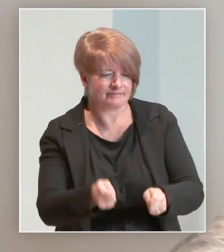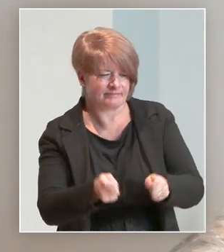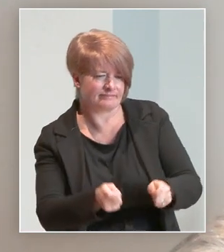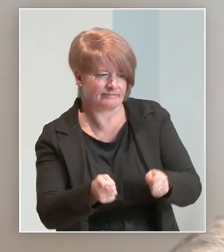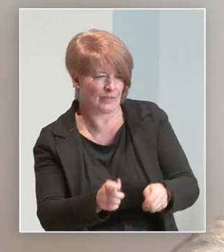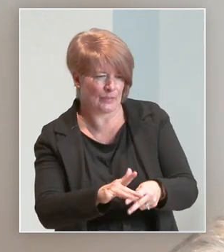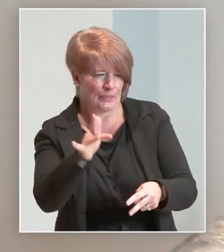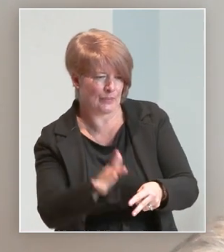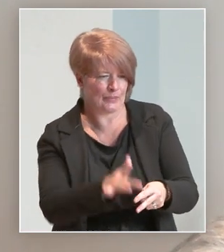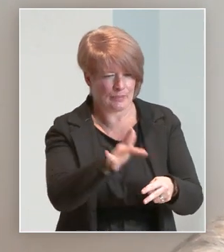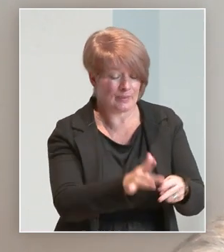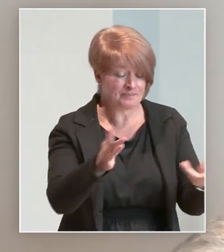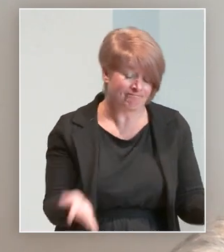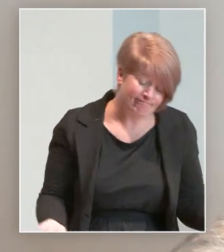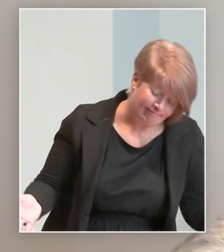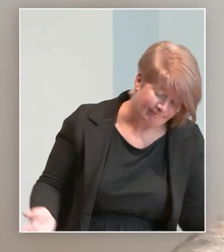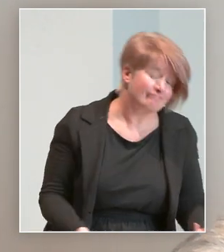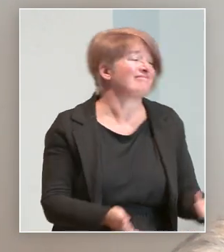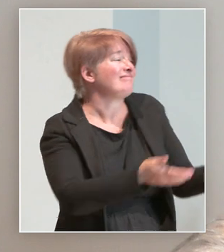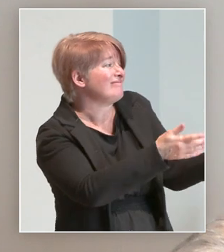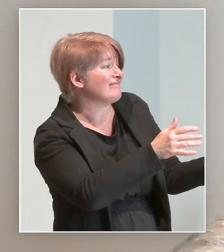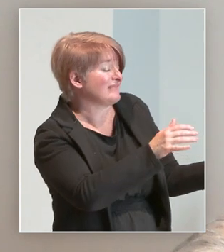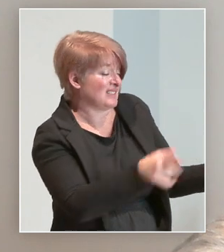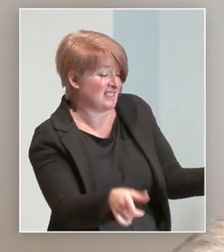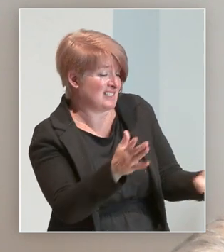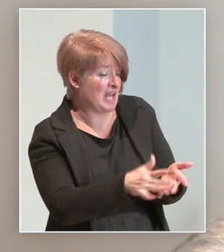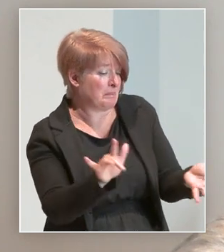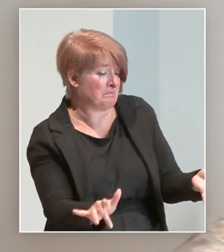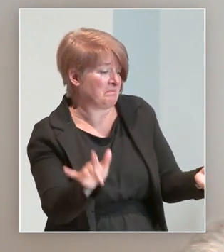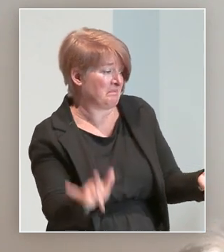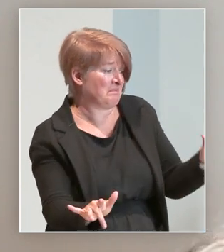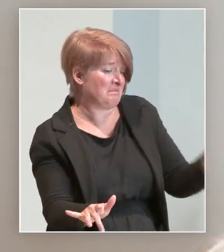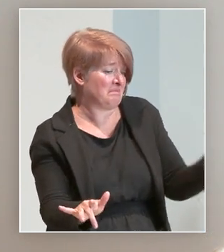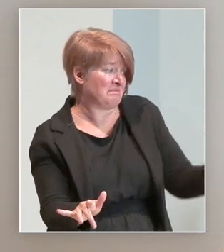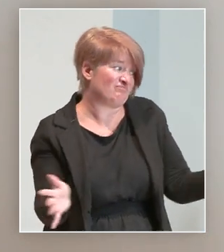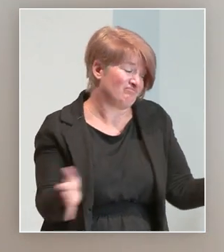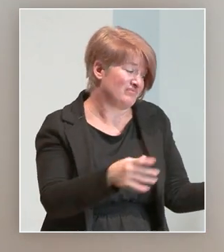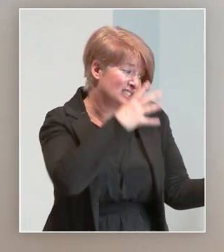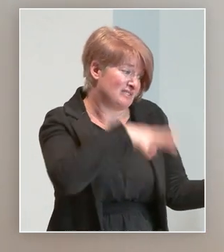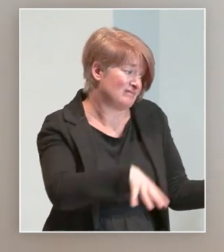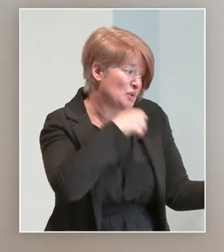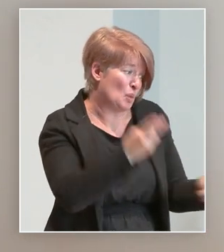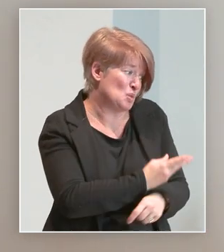The confinement invited Jarrett to avoid the keys that would not produce the desired sound.